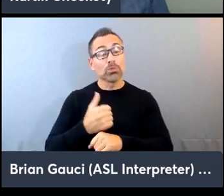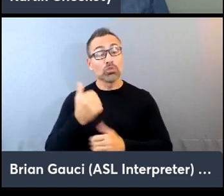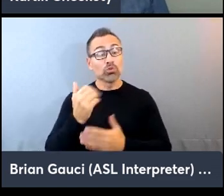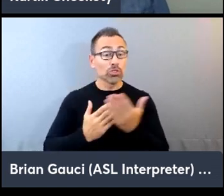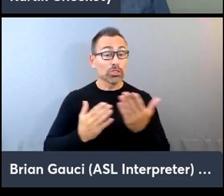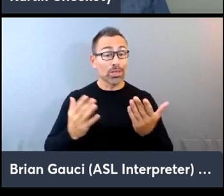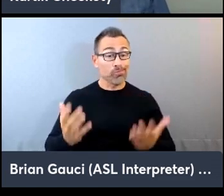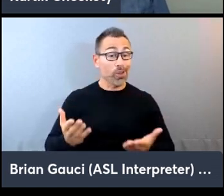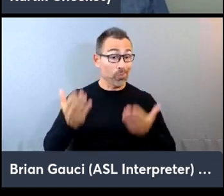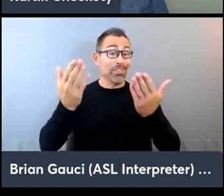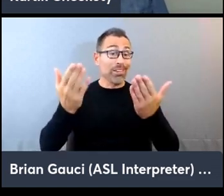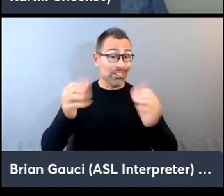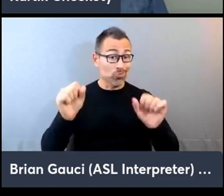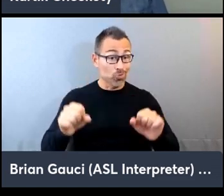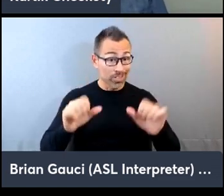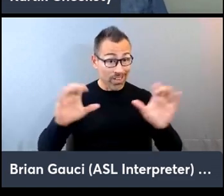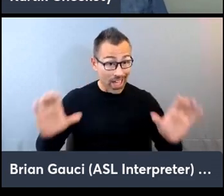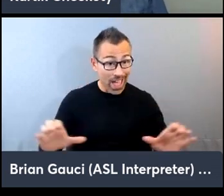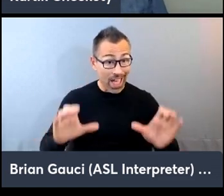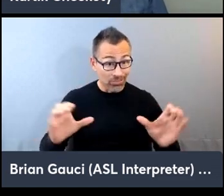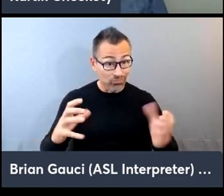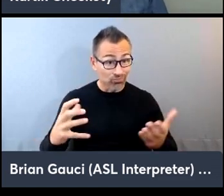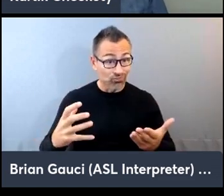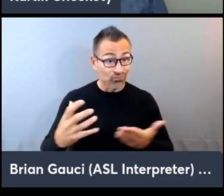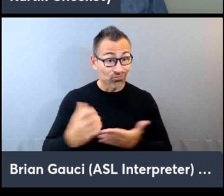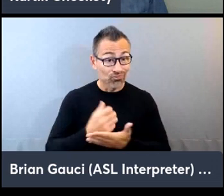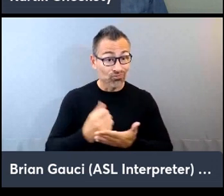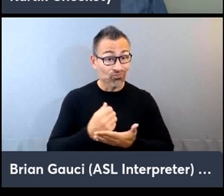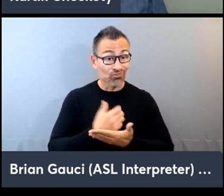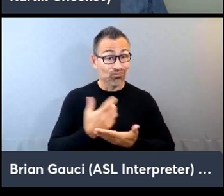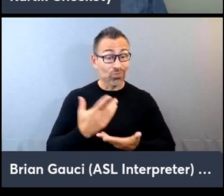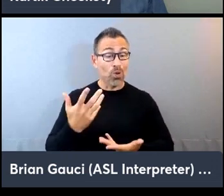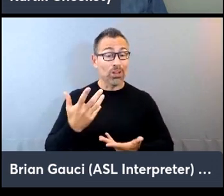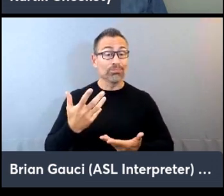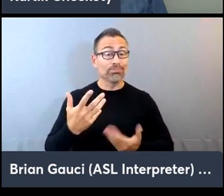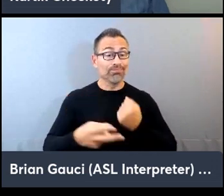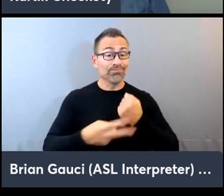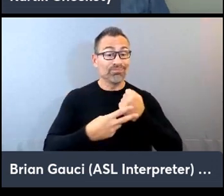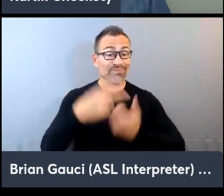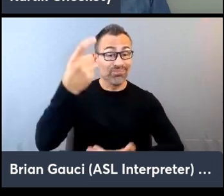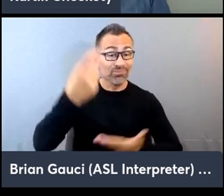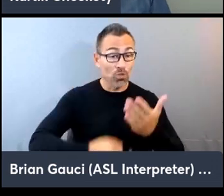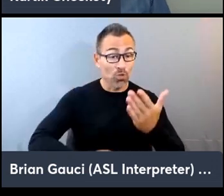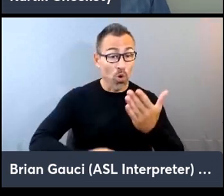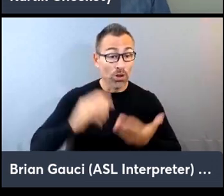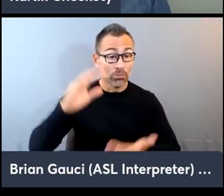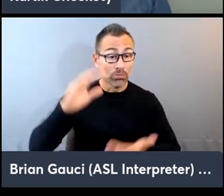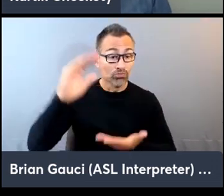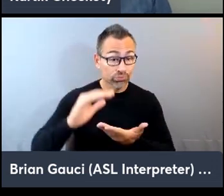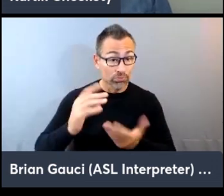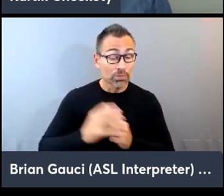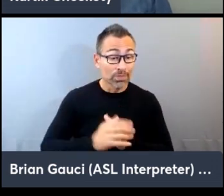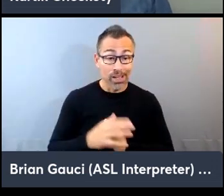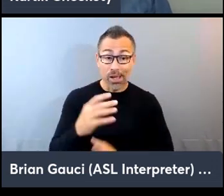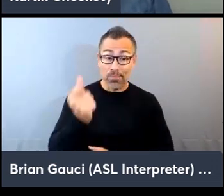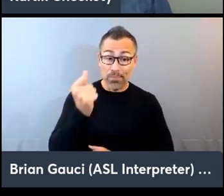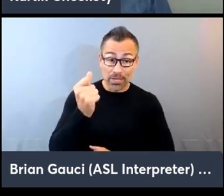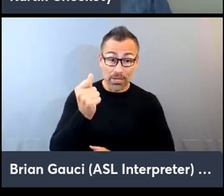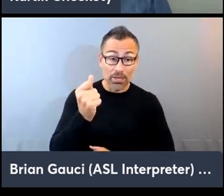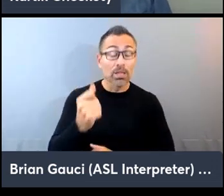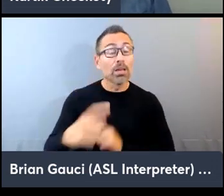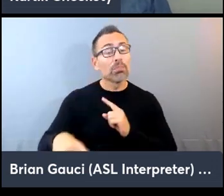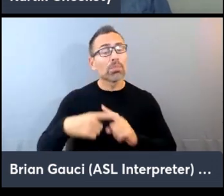the end of it, you're actually able to redeem cost savings immediately. And they also provide strategies for,